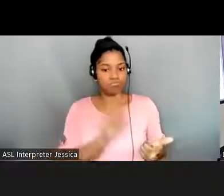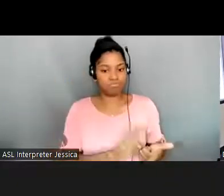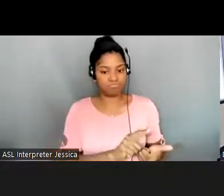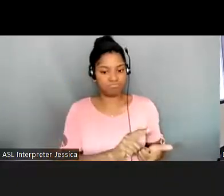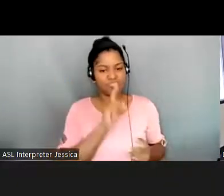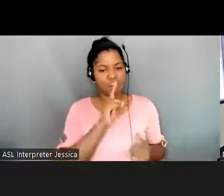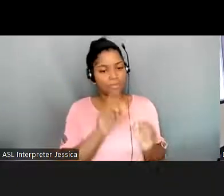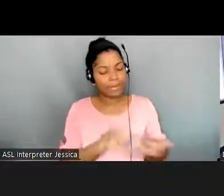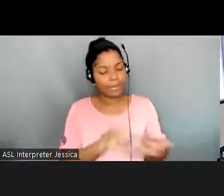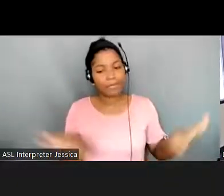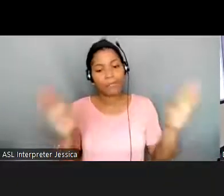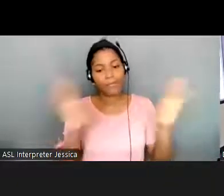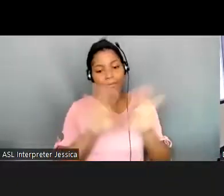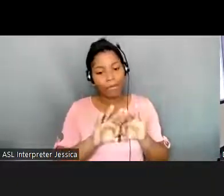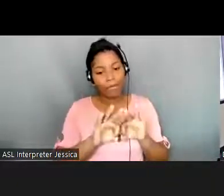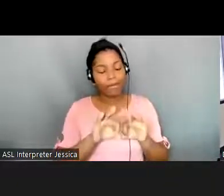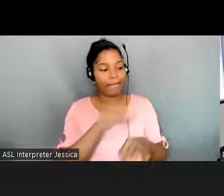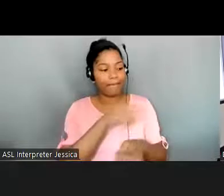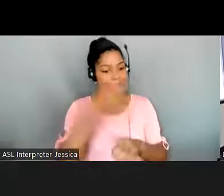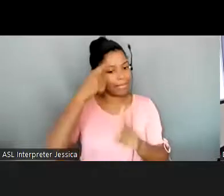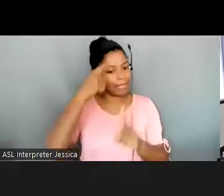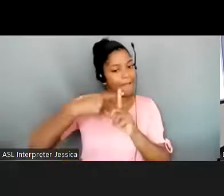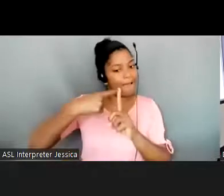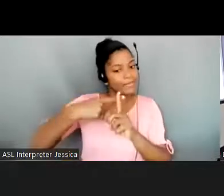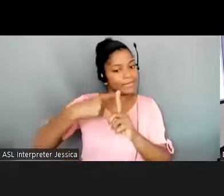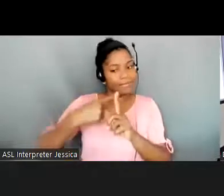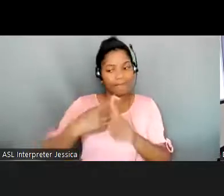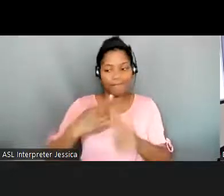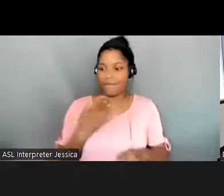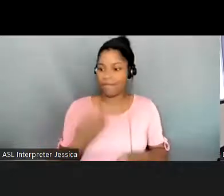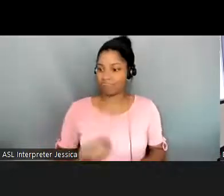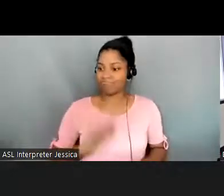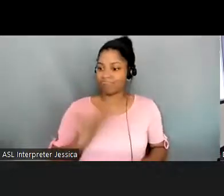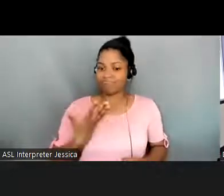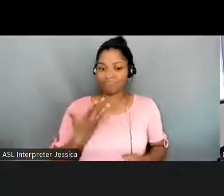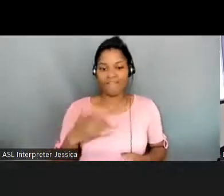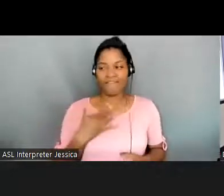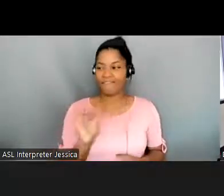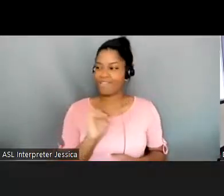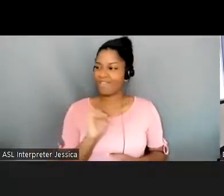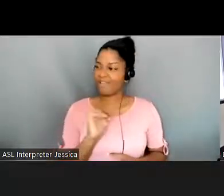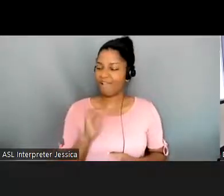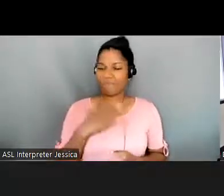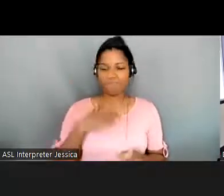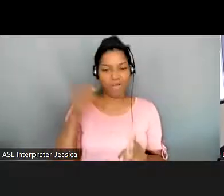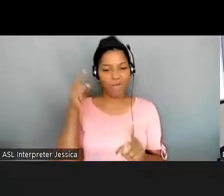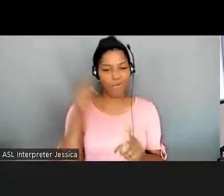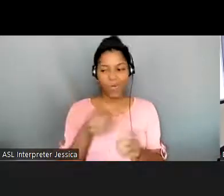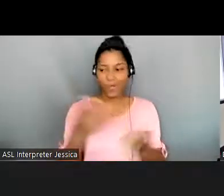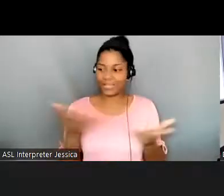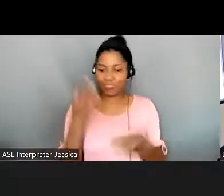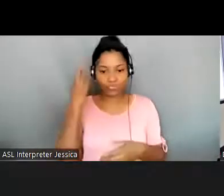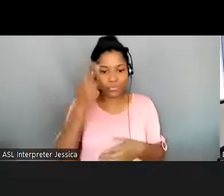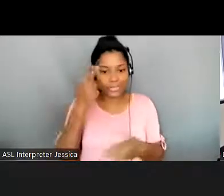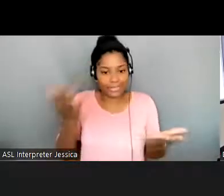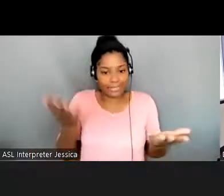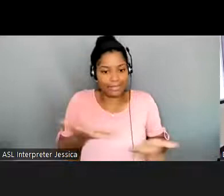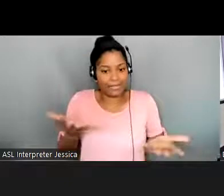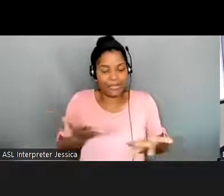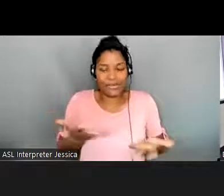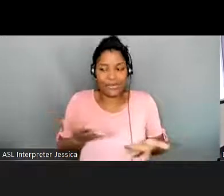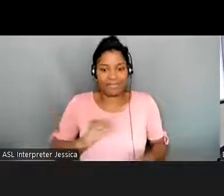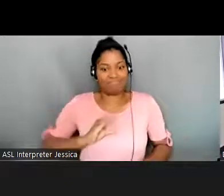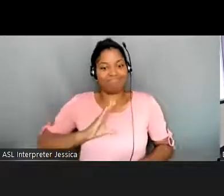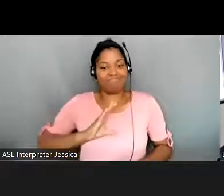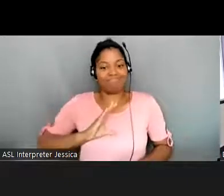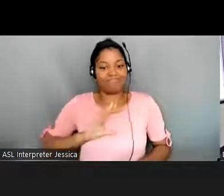important, including optimism, the sense of self, the sense of having purpose that means so much. And for younger